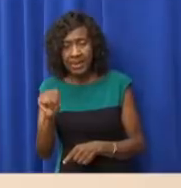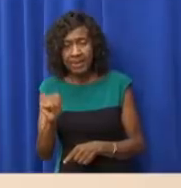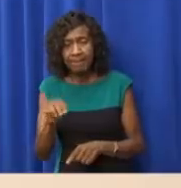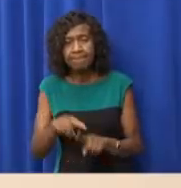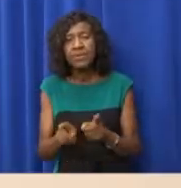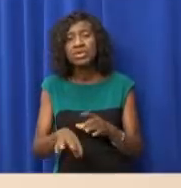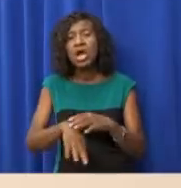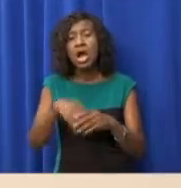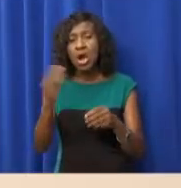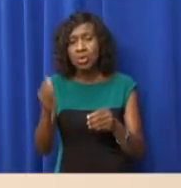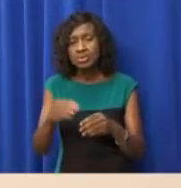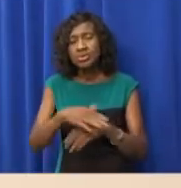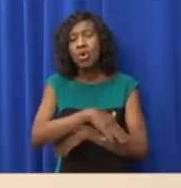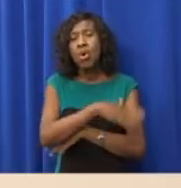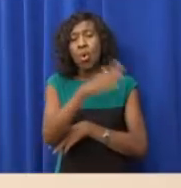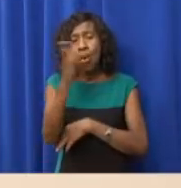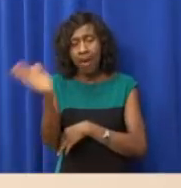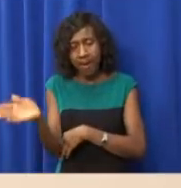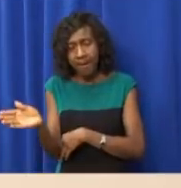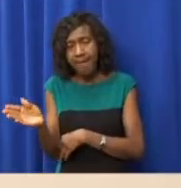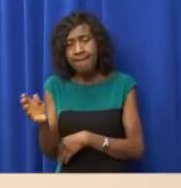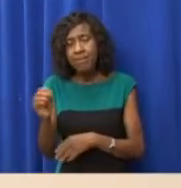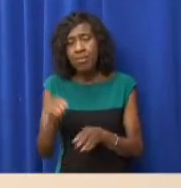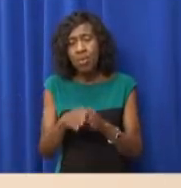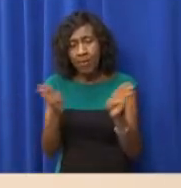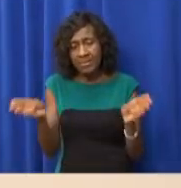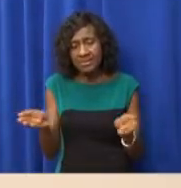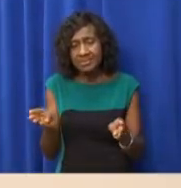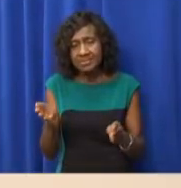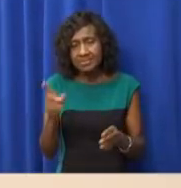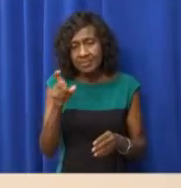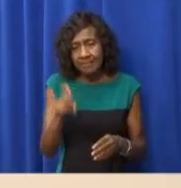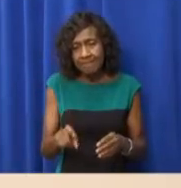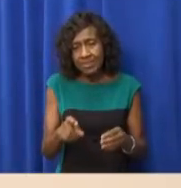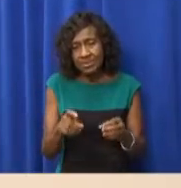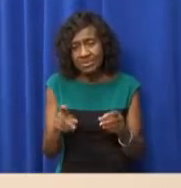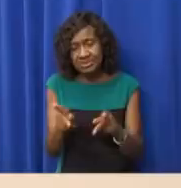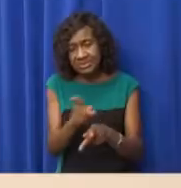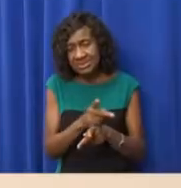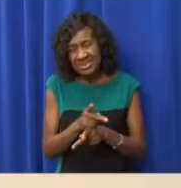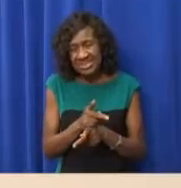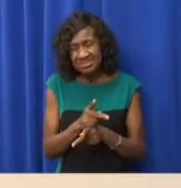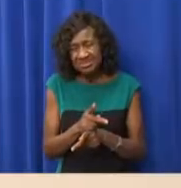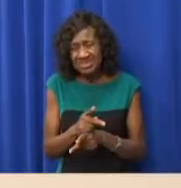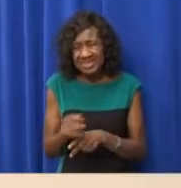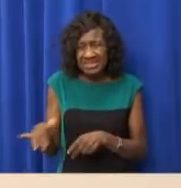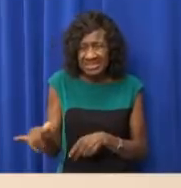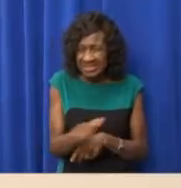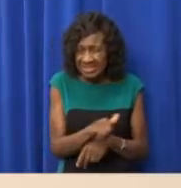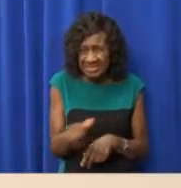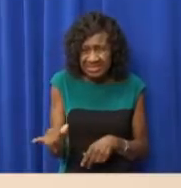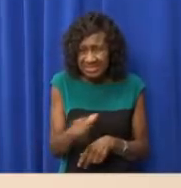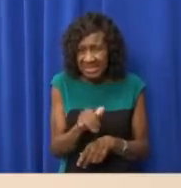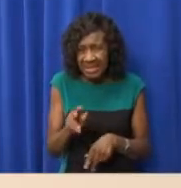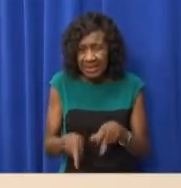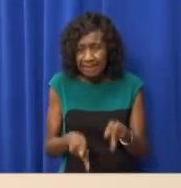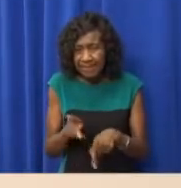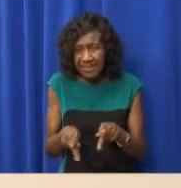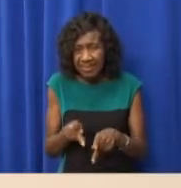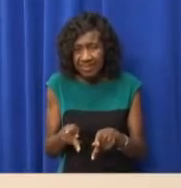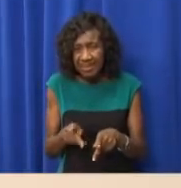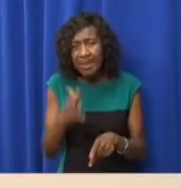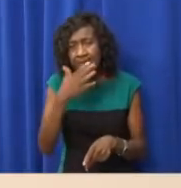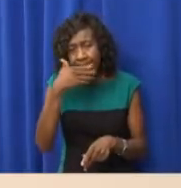encouraged. And again, people are encouraged to keep the same circle rather than swapping in and out, because you